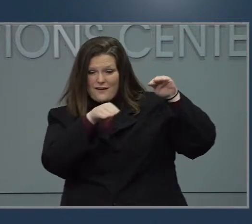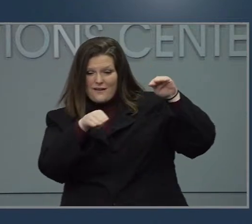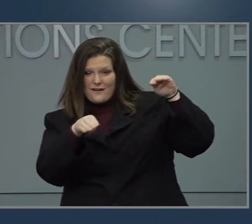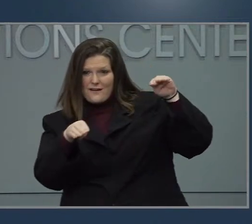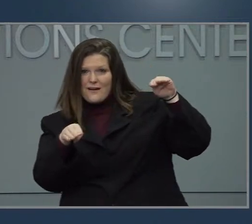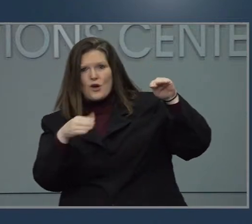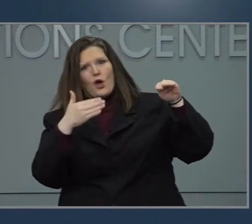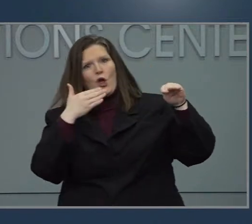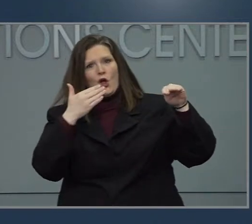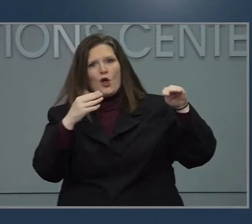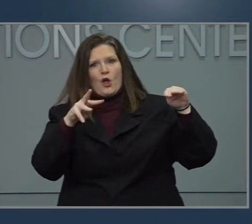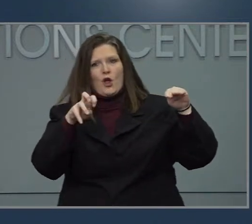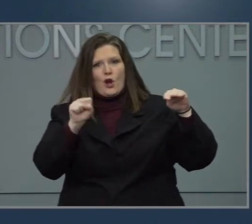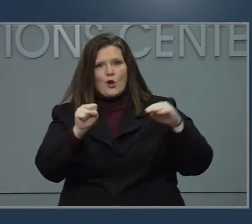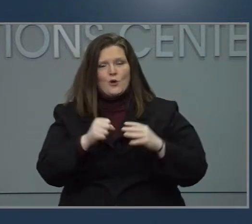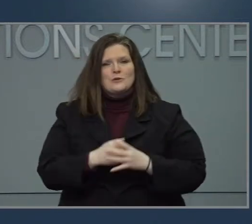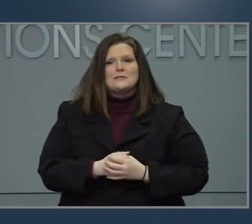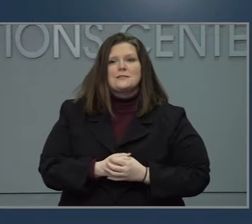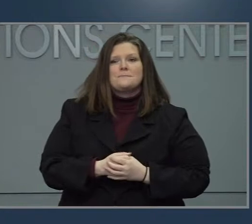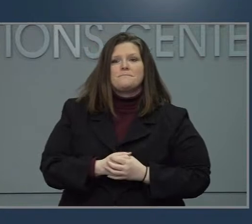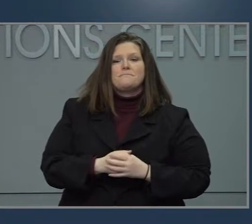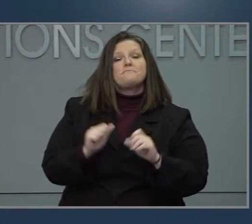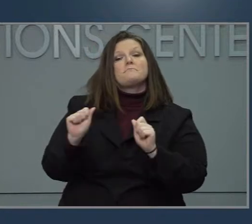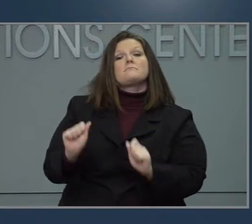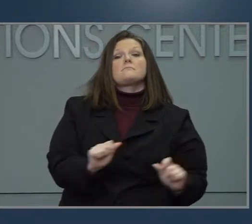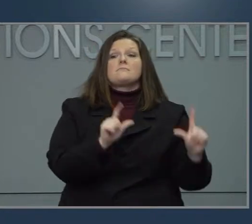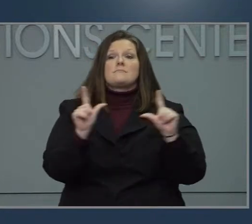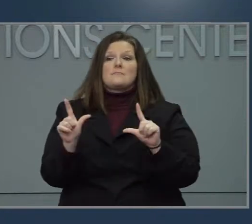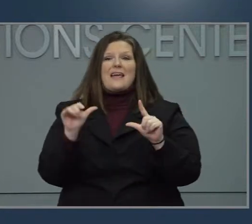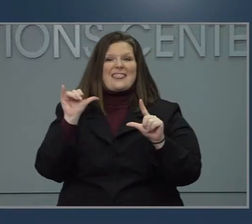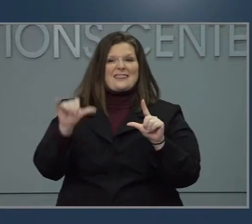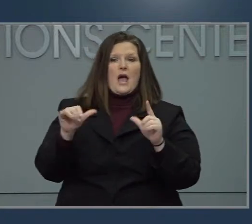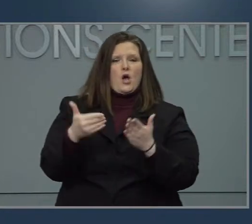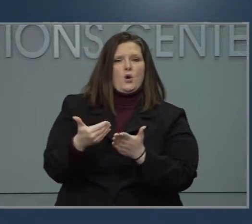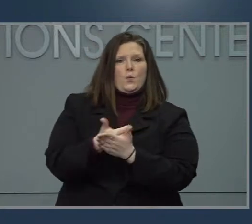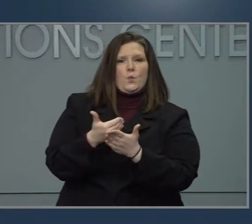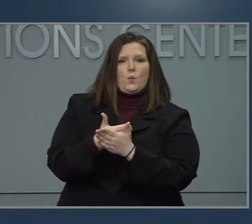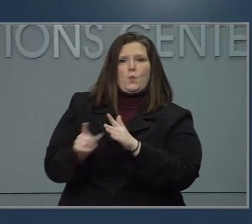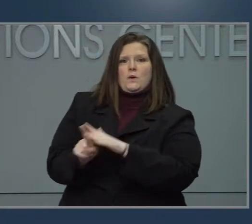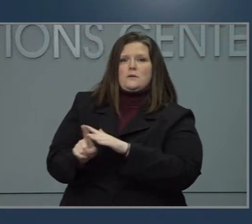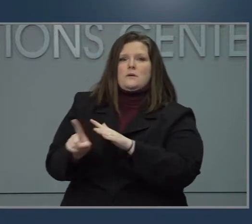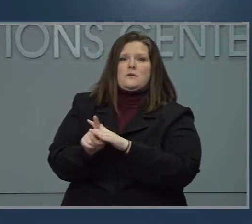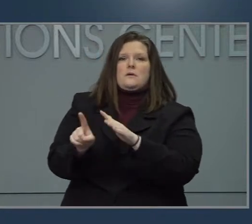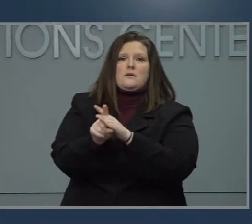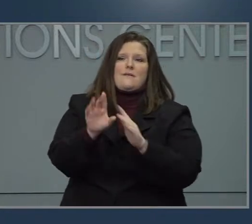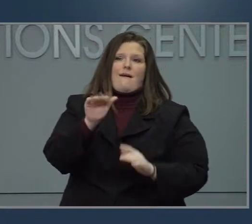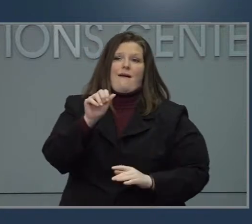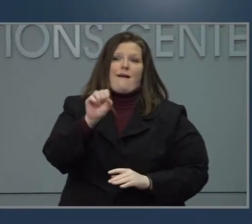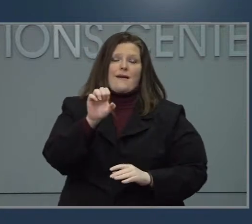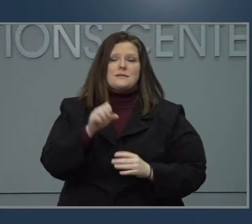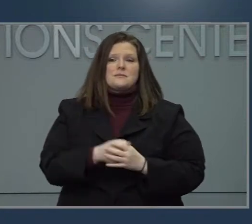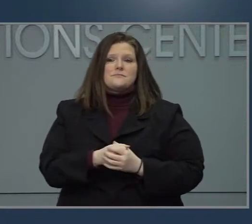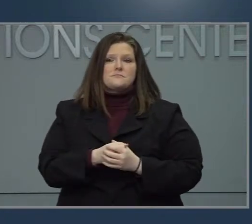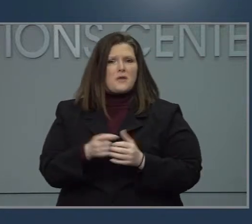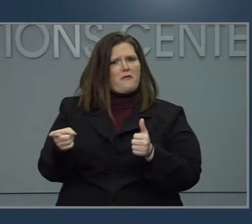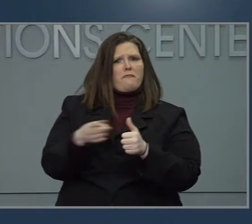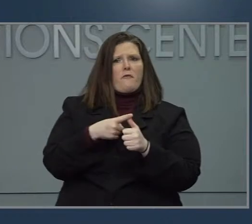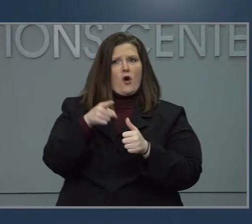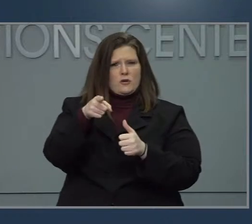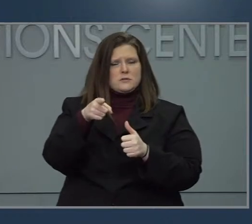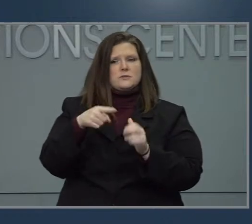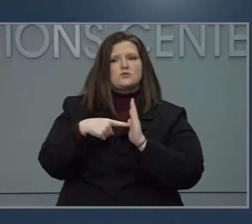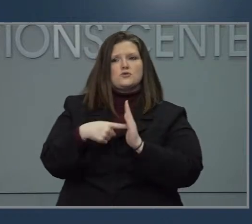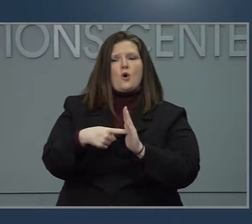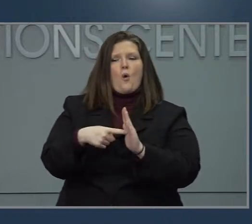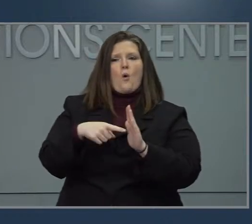news. Next, we look at new cases. This first graph shows you those trajectory of new cases each day since we had our